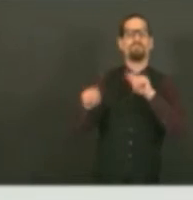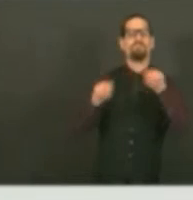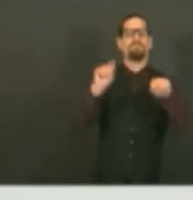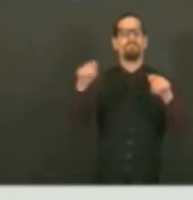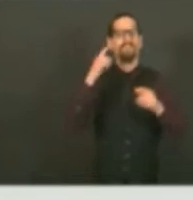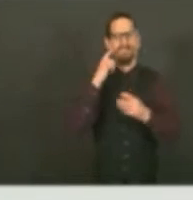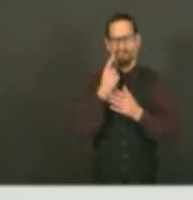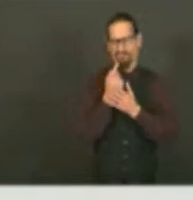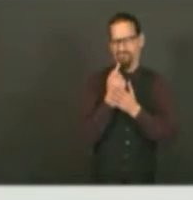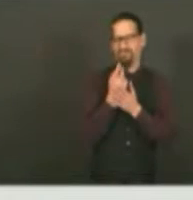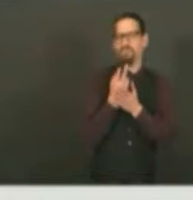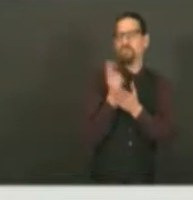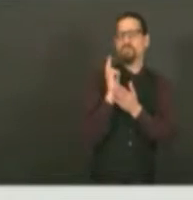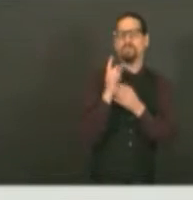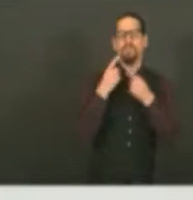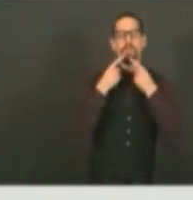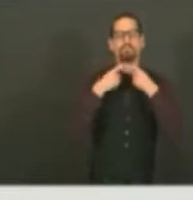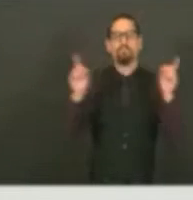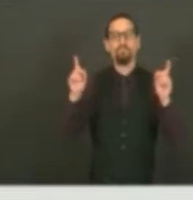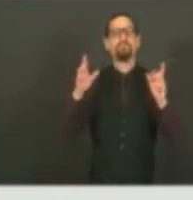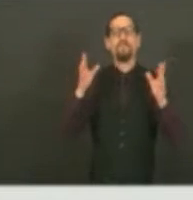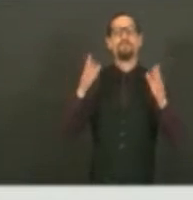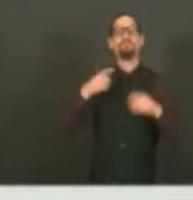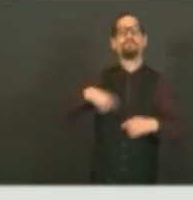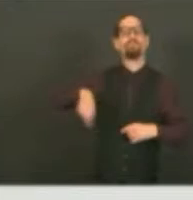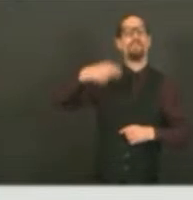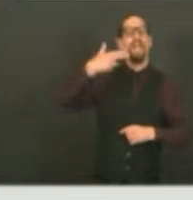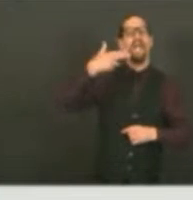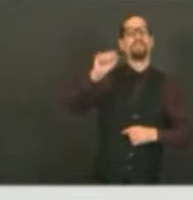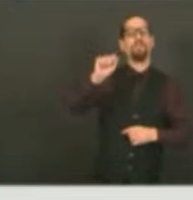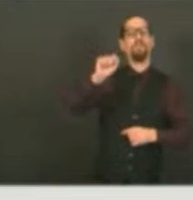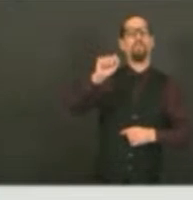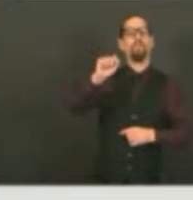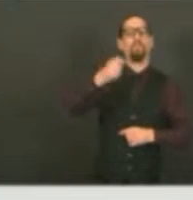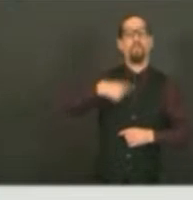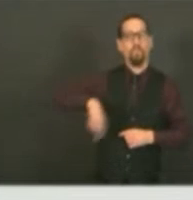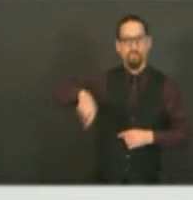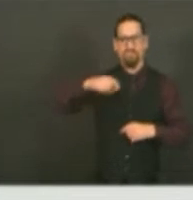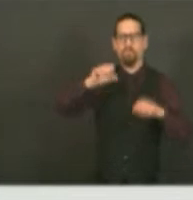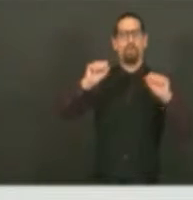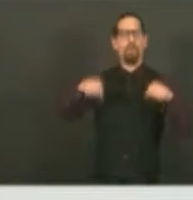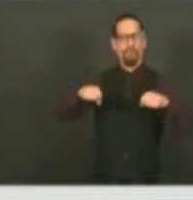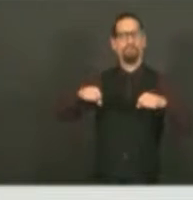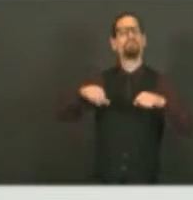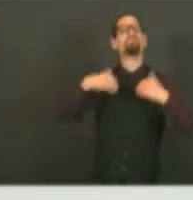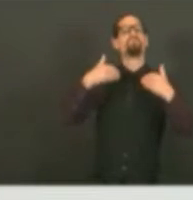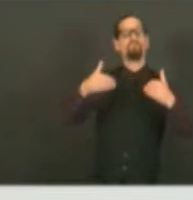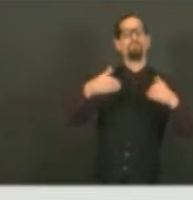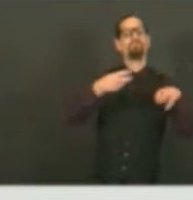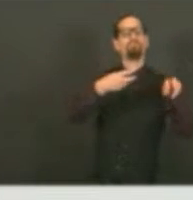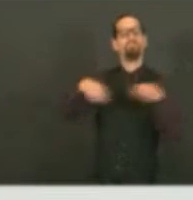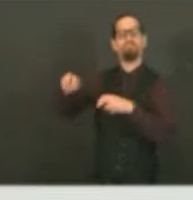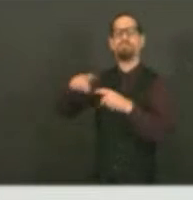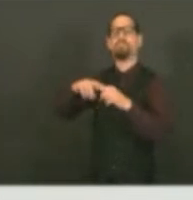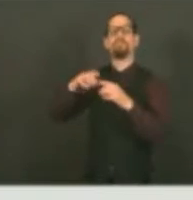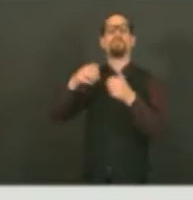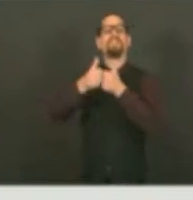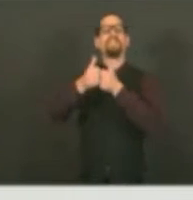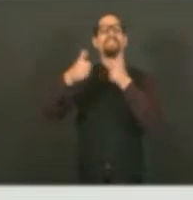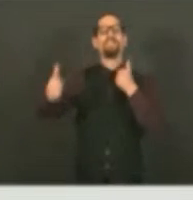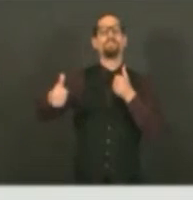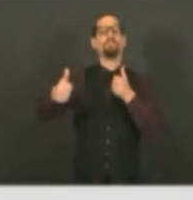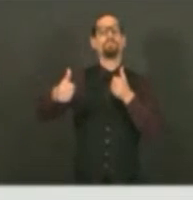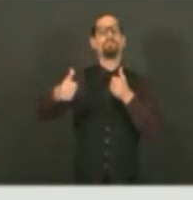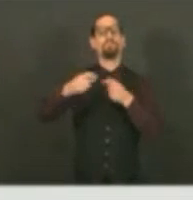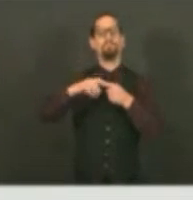high schools, if they wanted, could go virtual, and most didn't. They chose